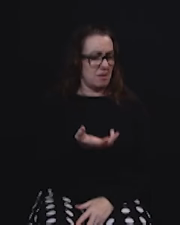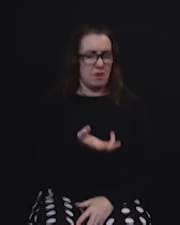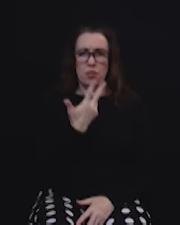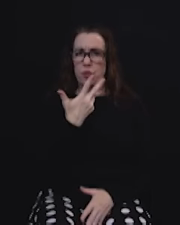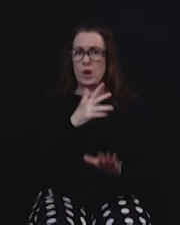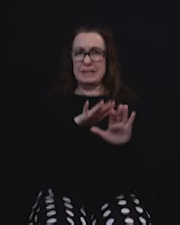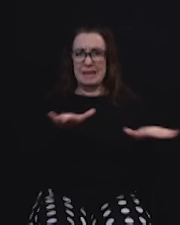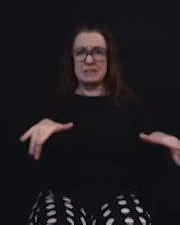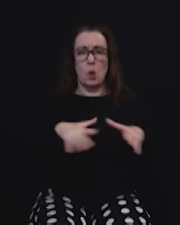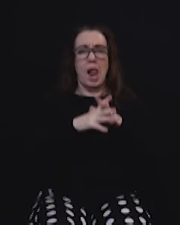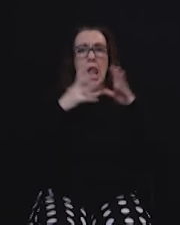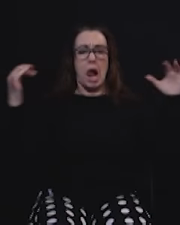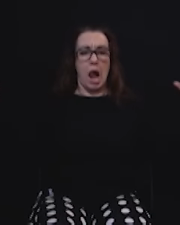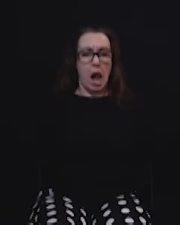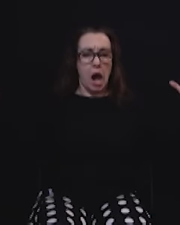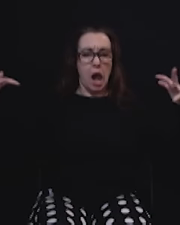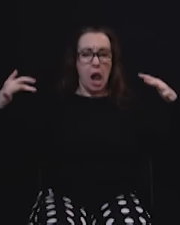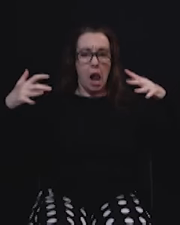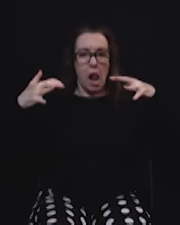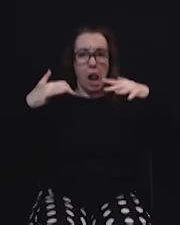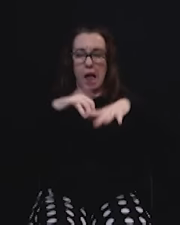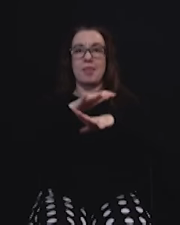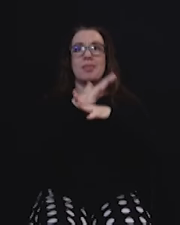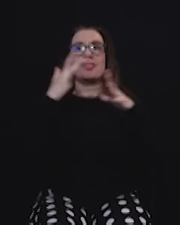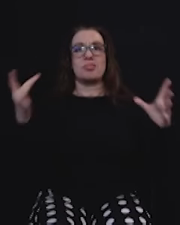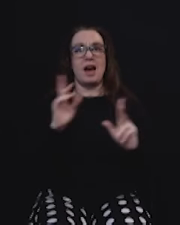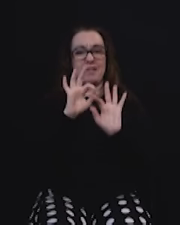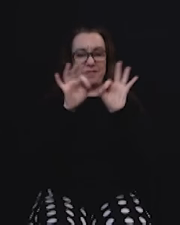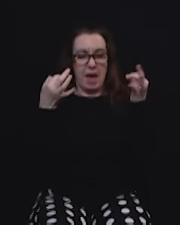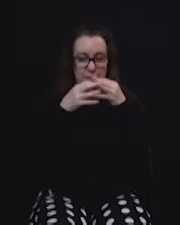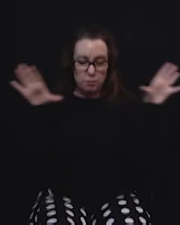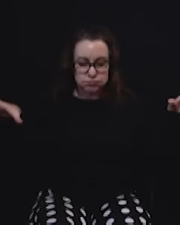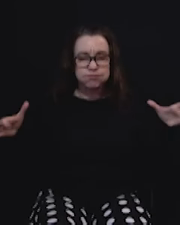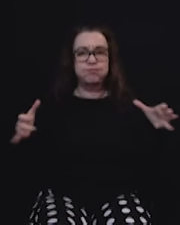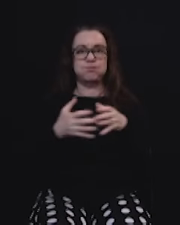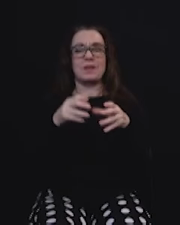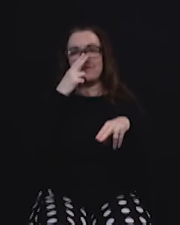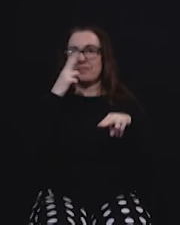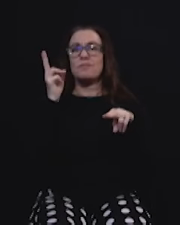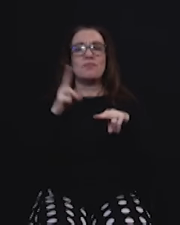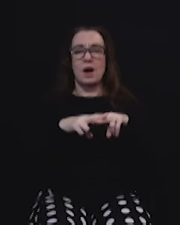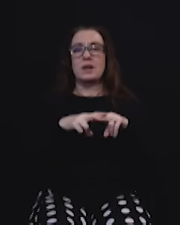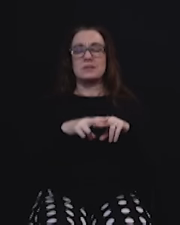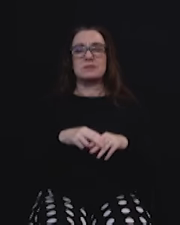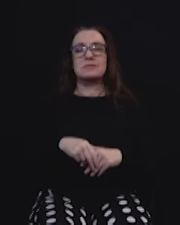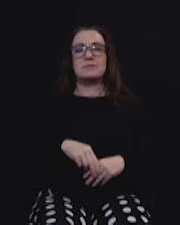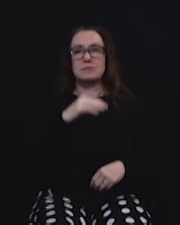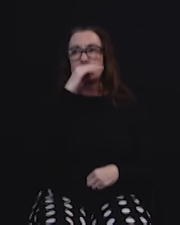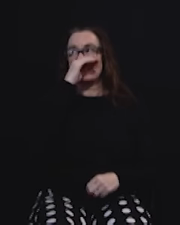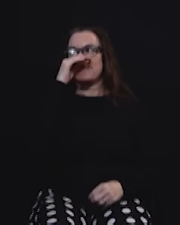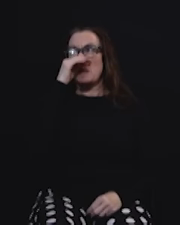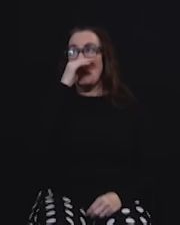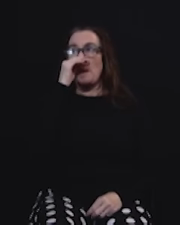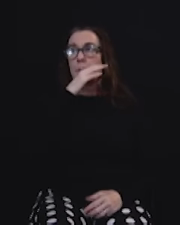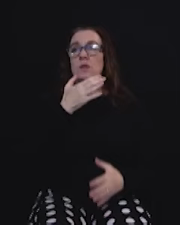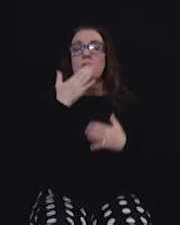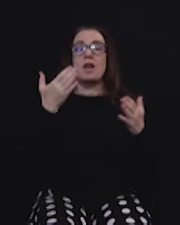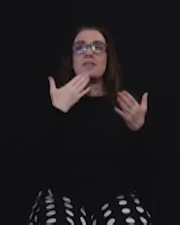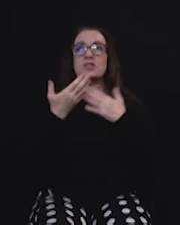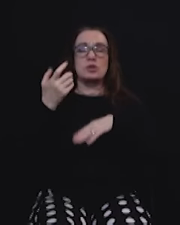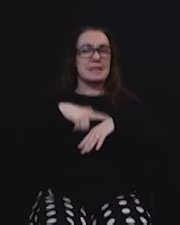or whatever. So it's a tribe when we get together. It's a big, big old family fun fest. And we got to spend a lot of great time with